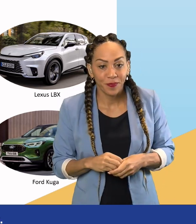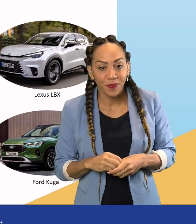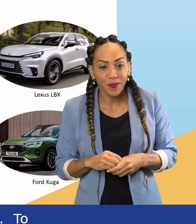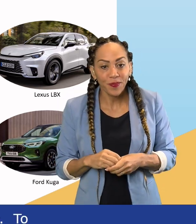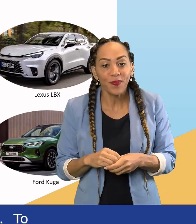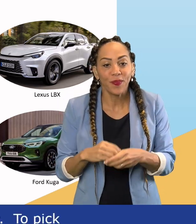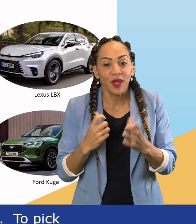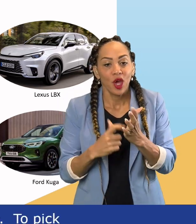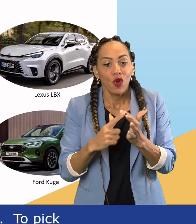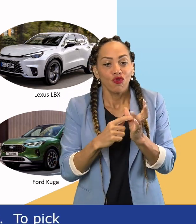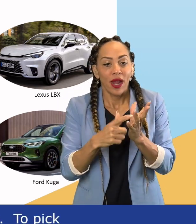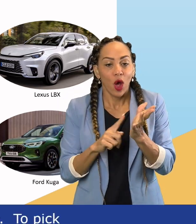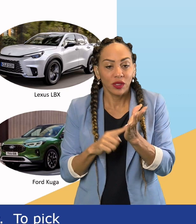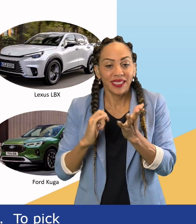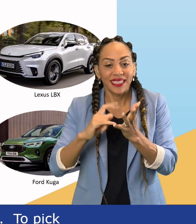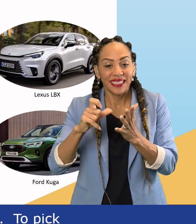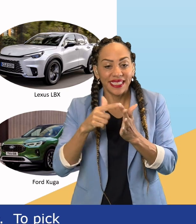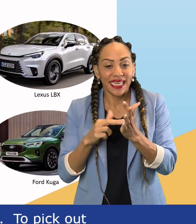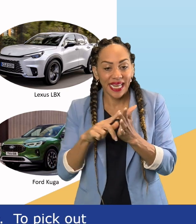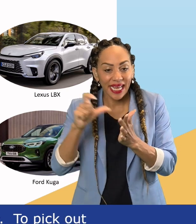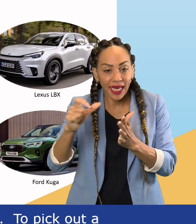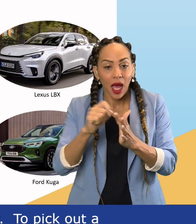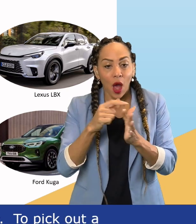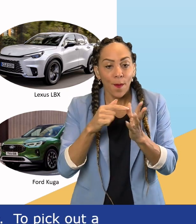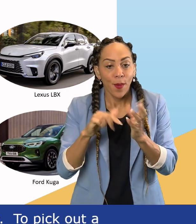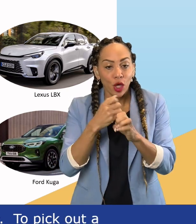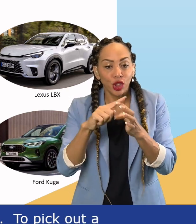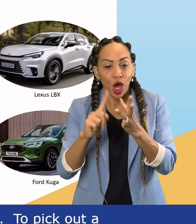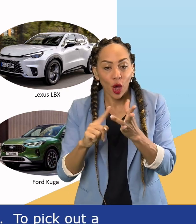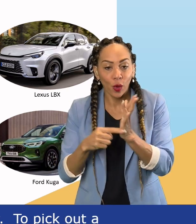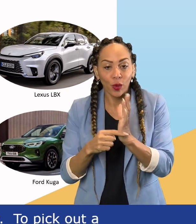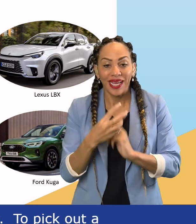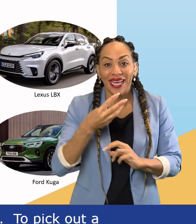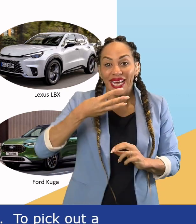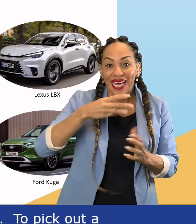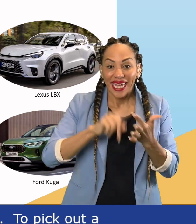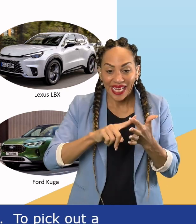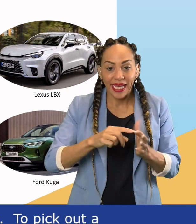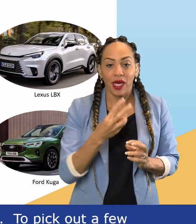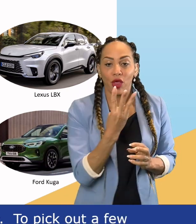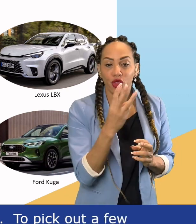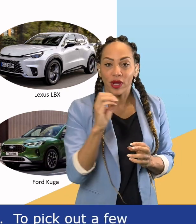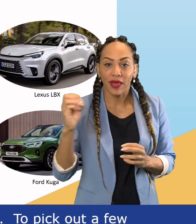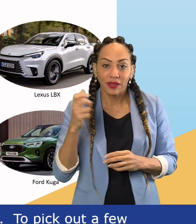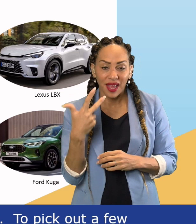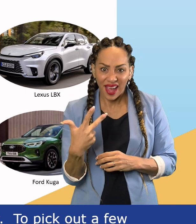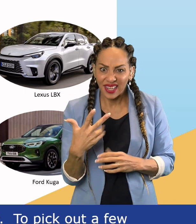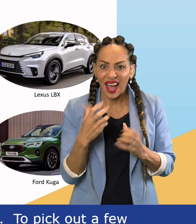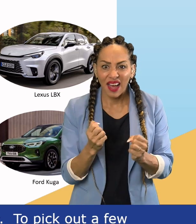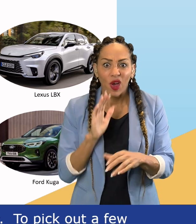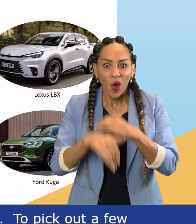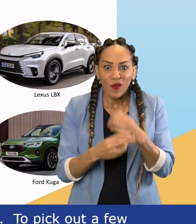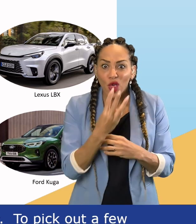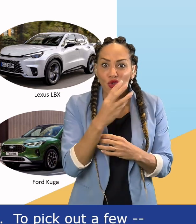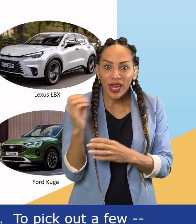E3008, both fantastic new cars launched this year with over 300 miles of battery range. The